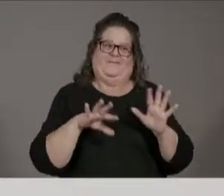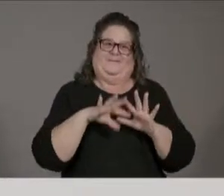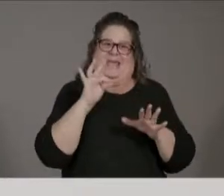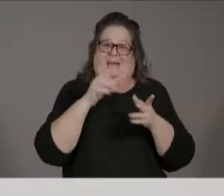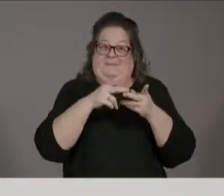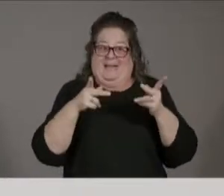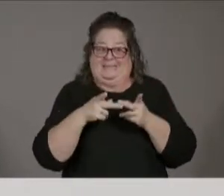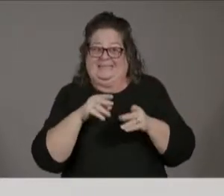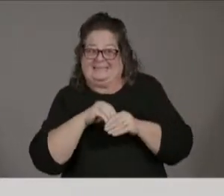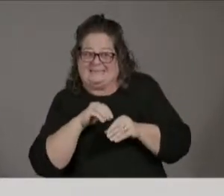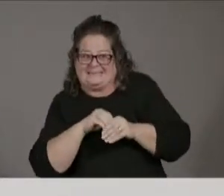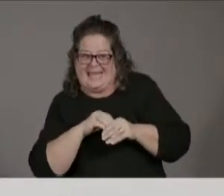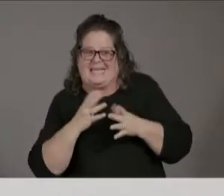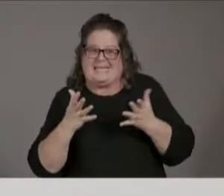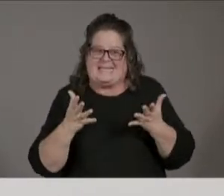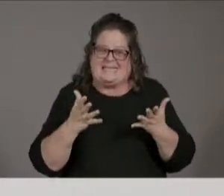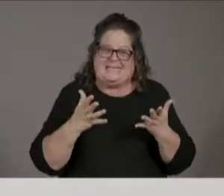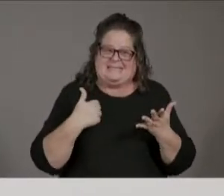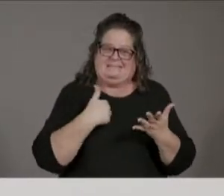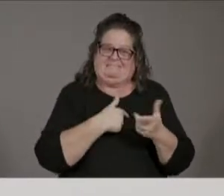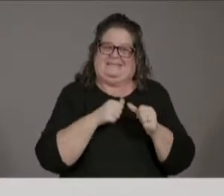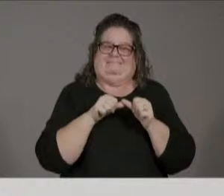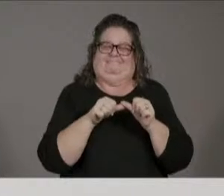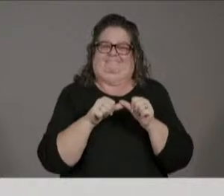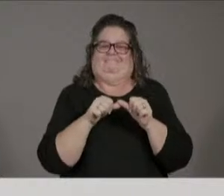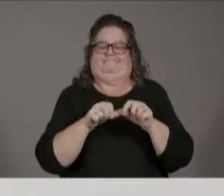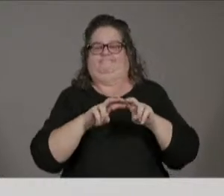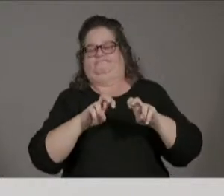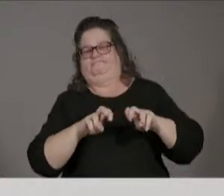it, but that is something that we're looking at.